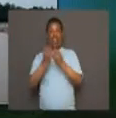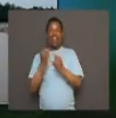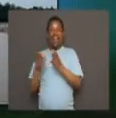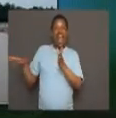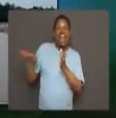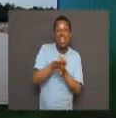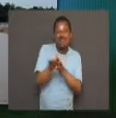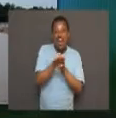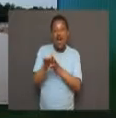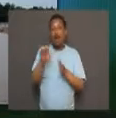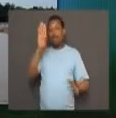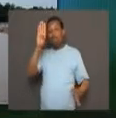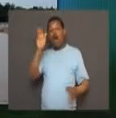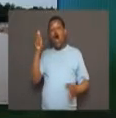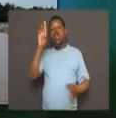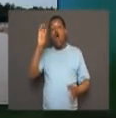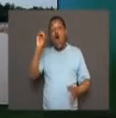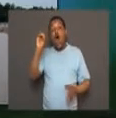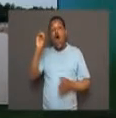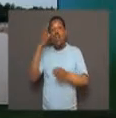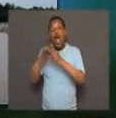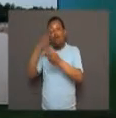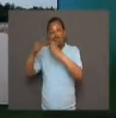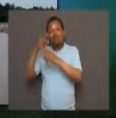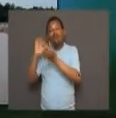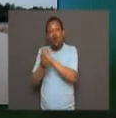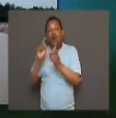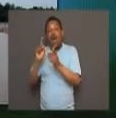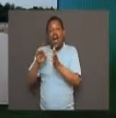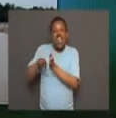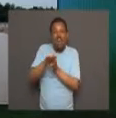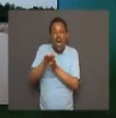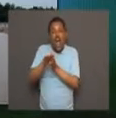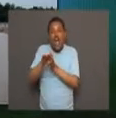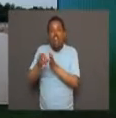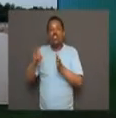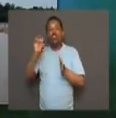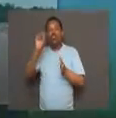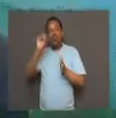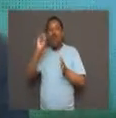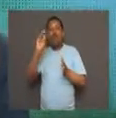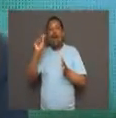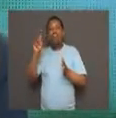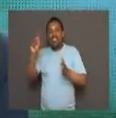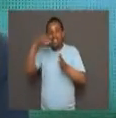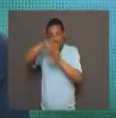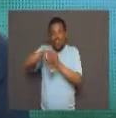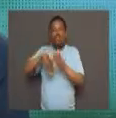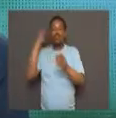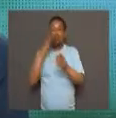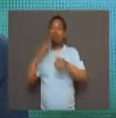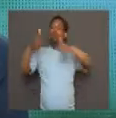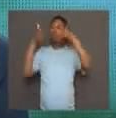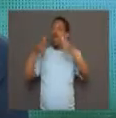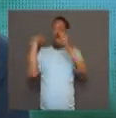the river Baro becomes the river Sobat in the Sudan. Great